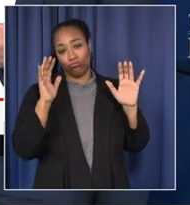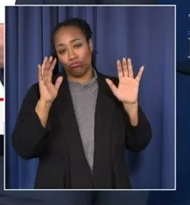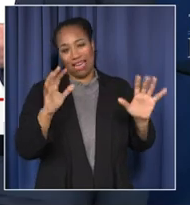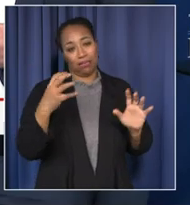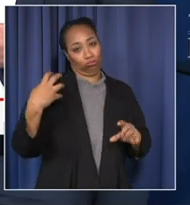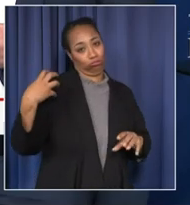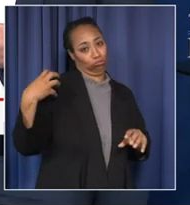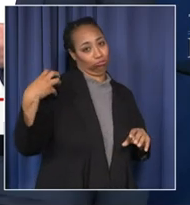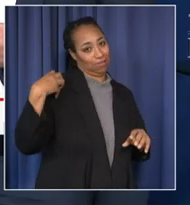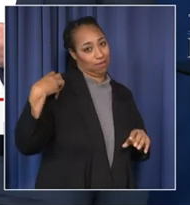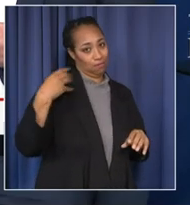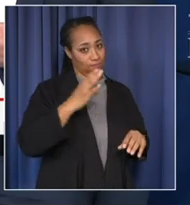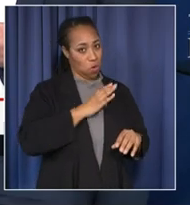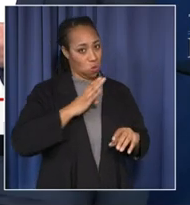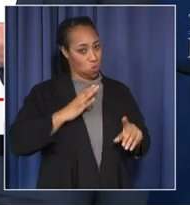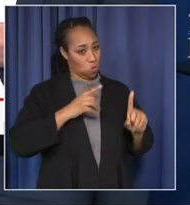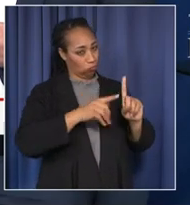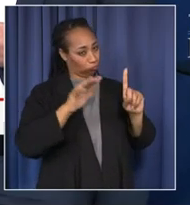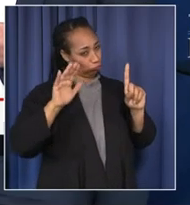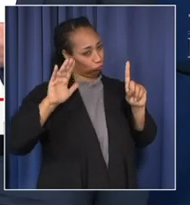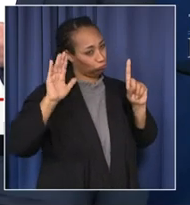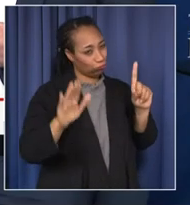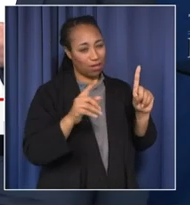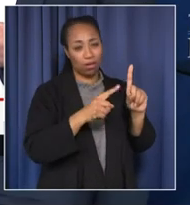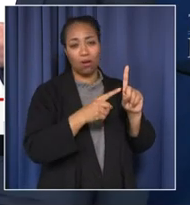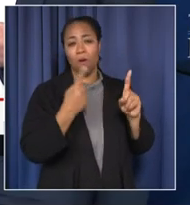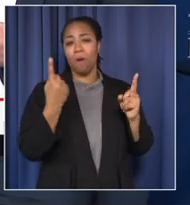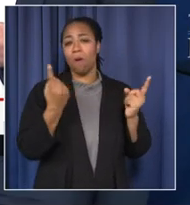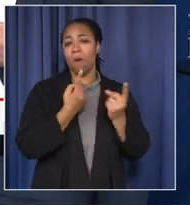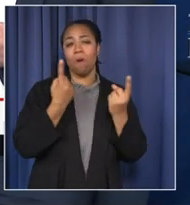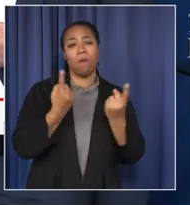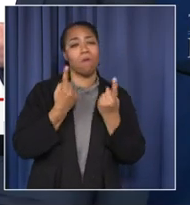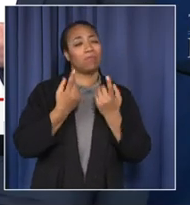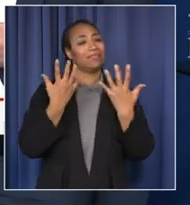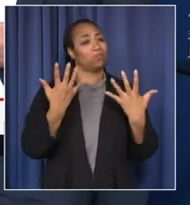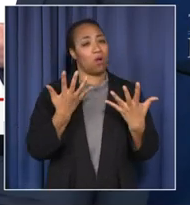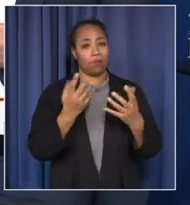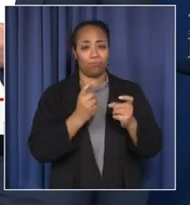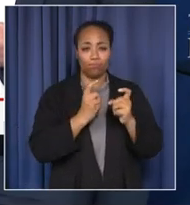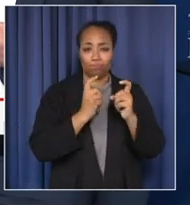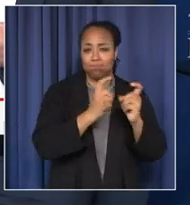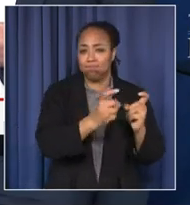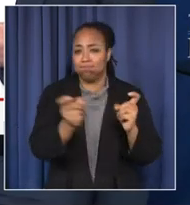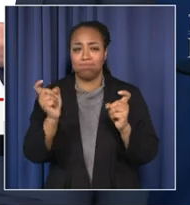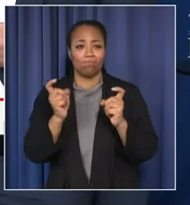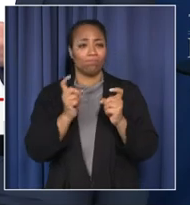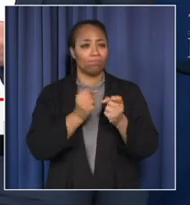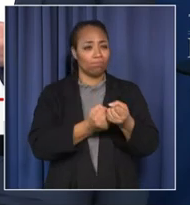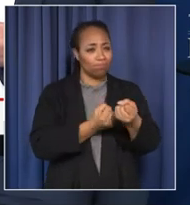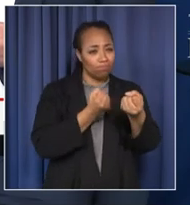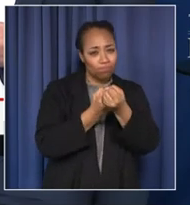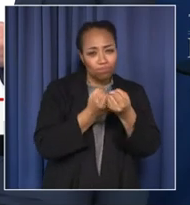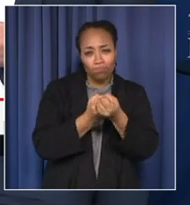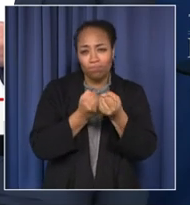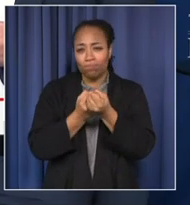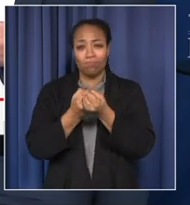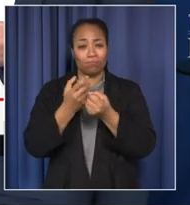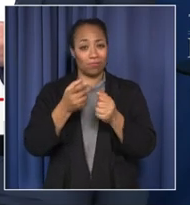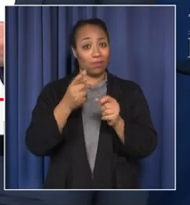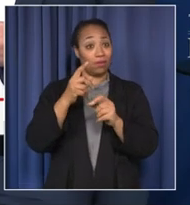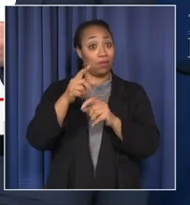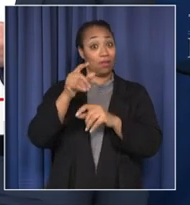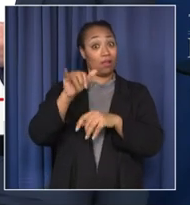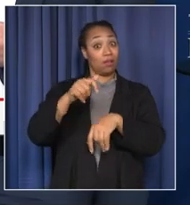patriotic philanthropy. Everything from support with the Washington Monument when it was damaged to